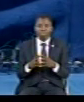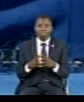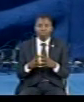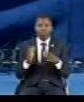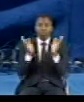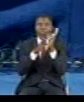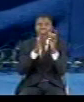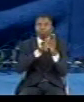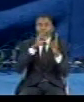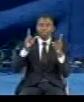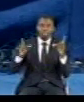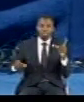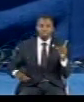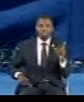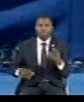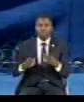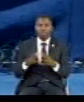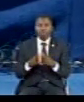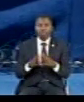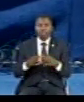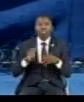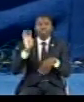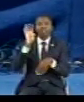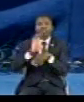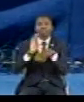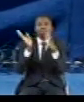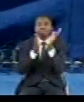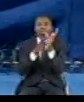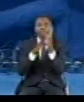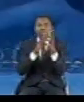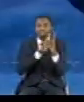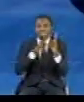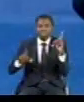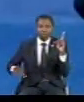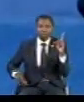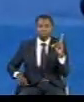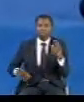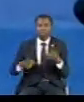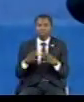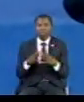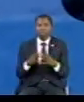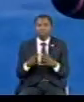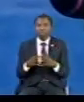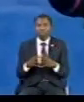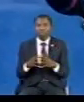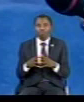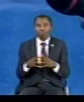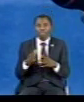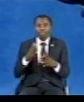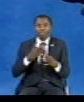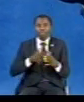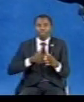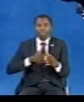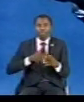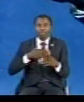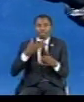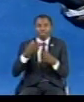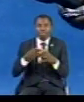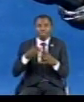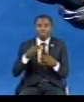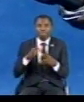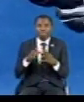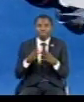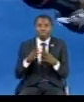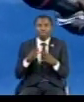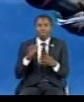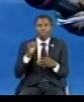the Lord. Church, praise the Lord. My name is Sister Faith Emmanuel